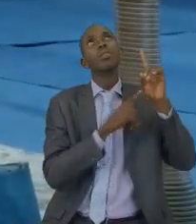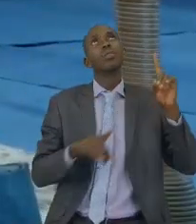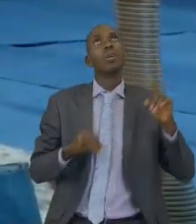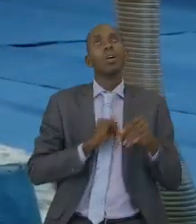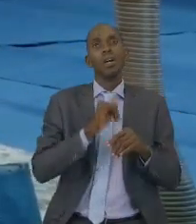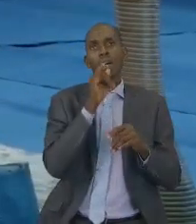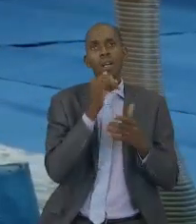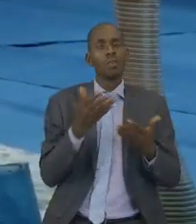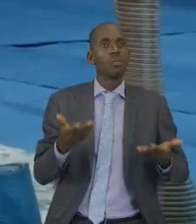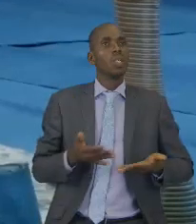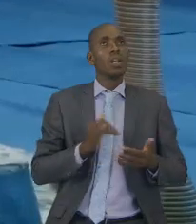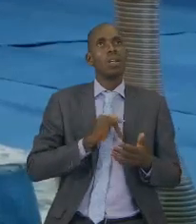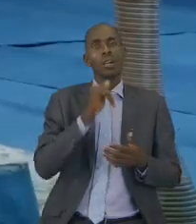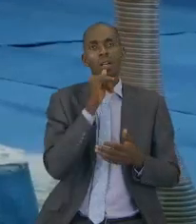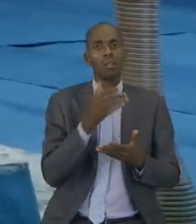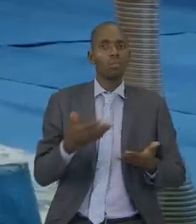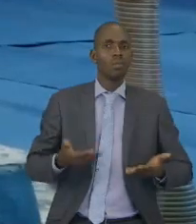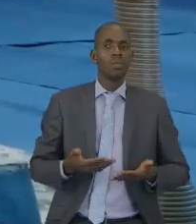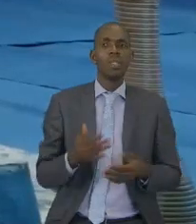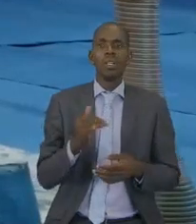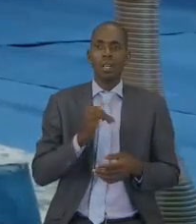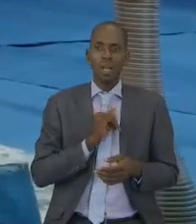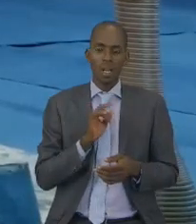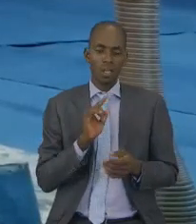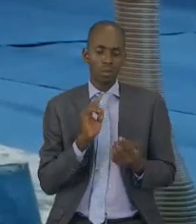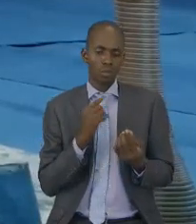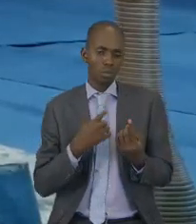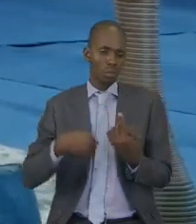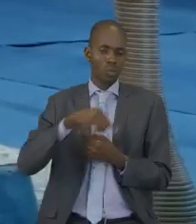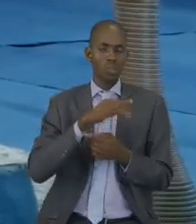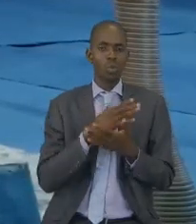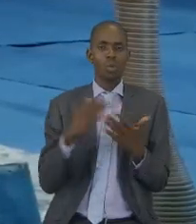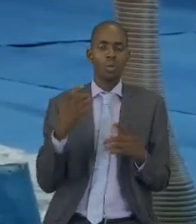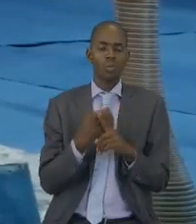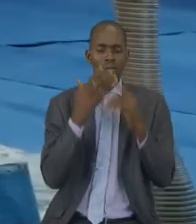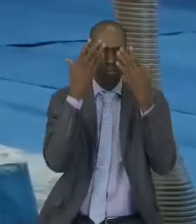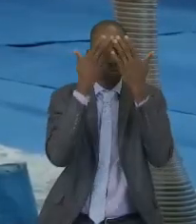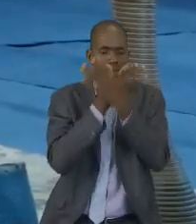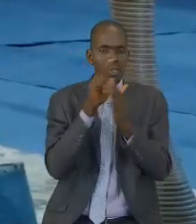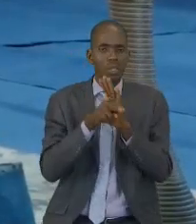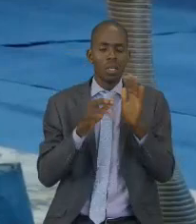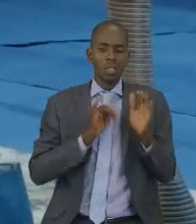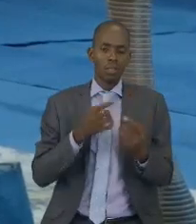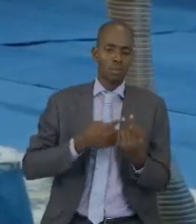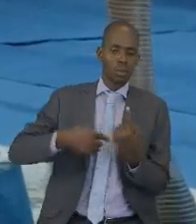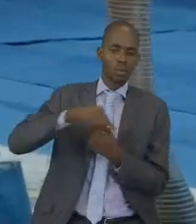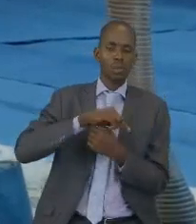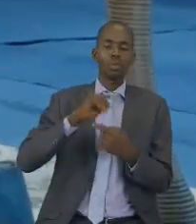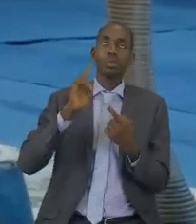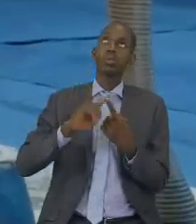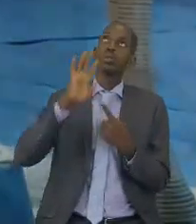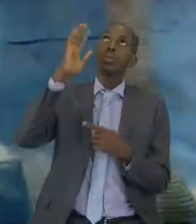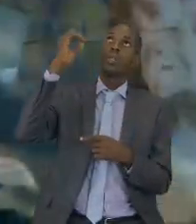I'm here, I'm here. I turn away from darkness and I turn to your light. I turn away from